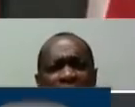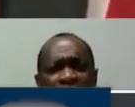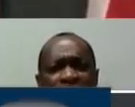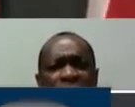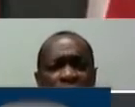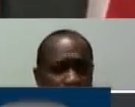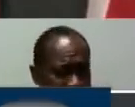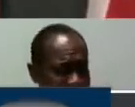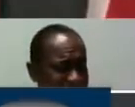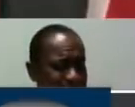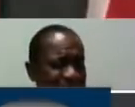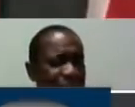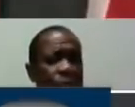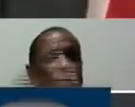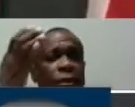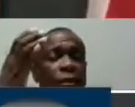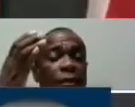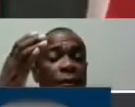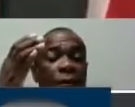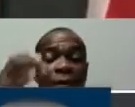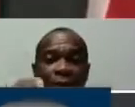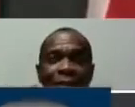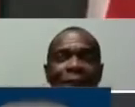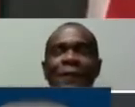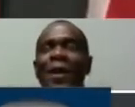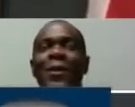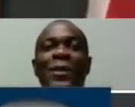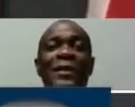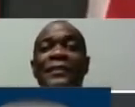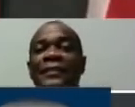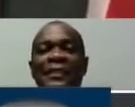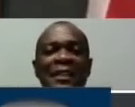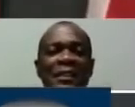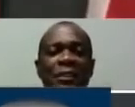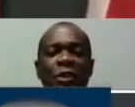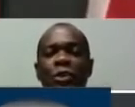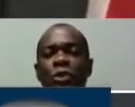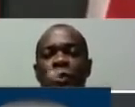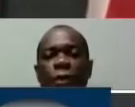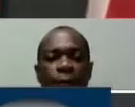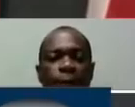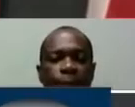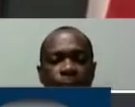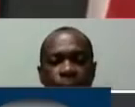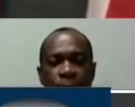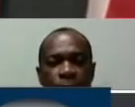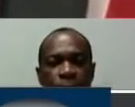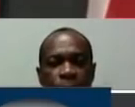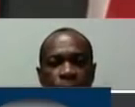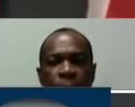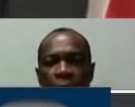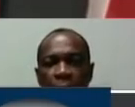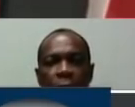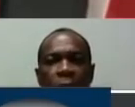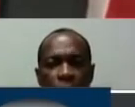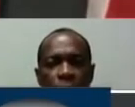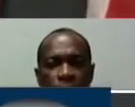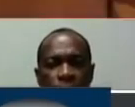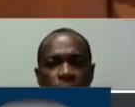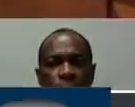Christmas and look forward to a prosperous New Year. I thank you all very much.